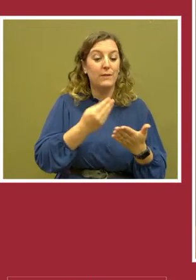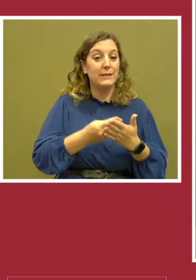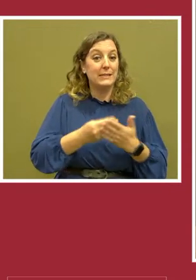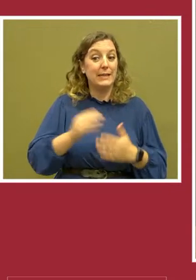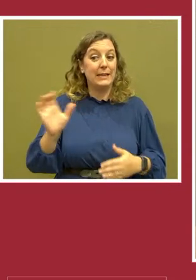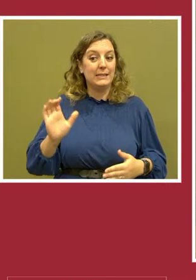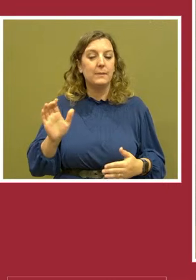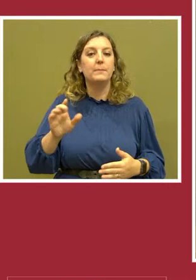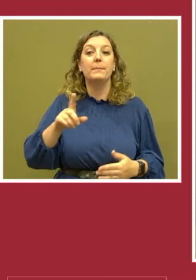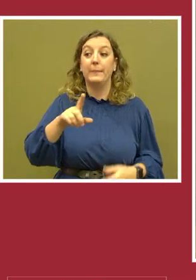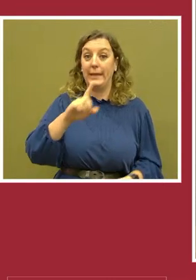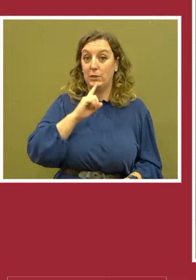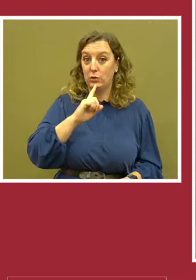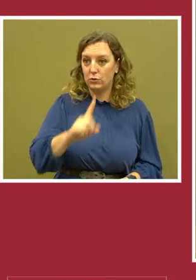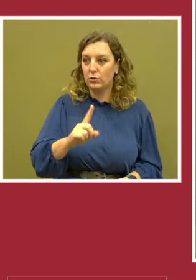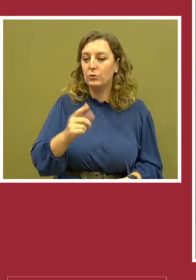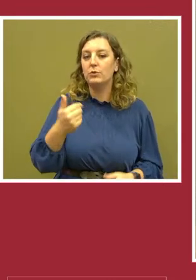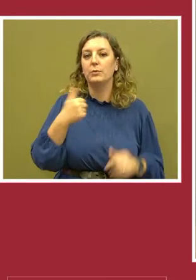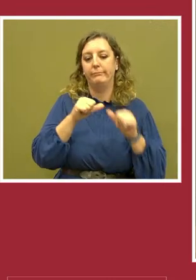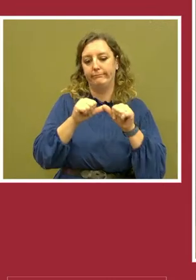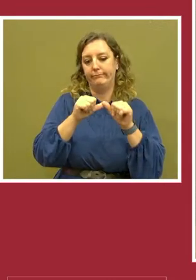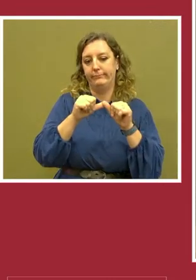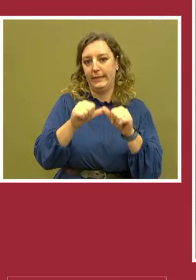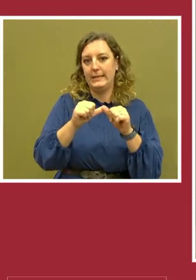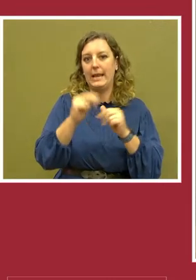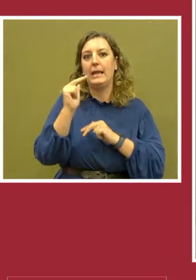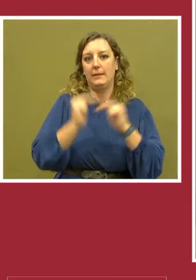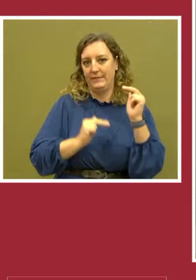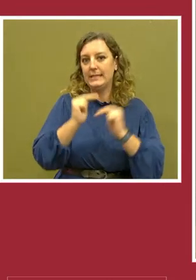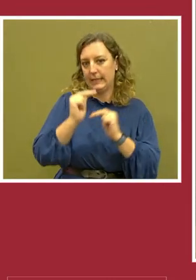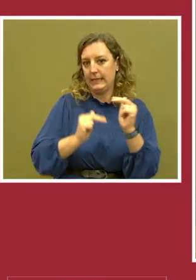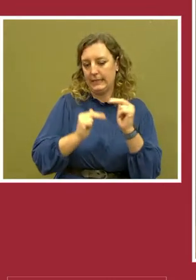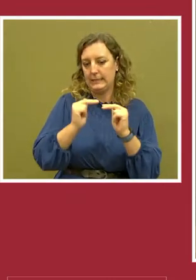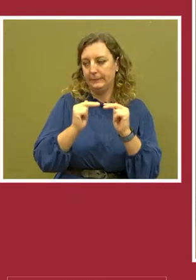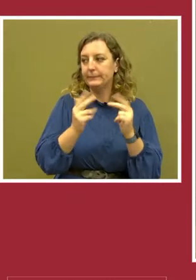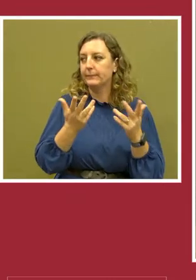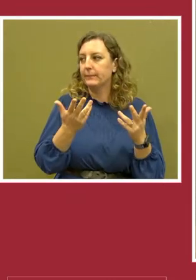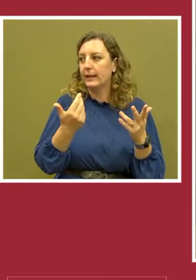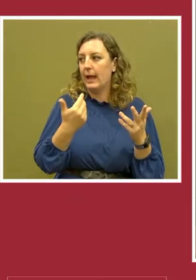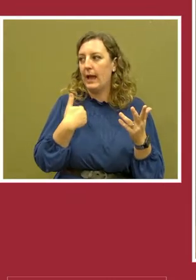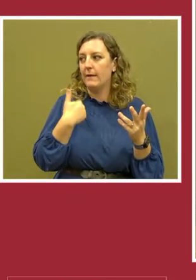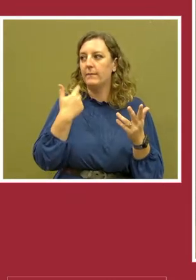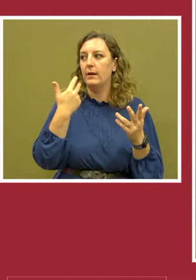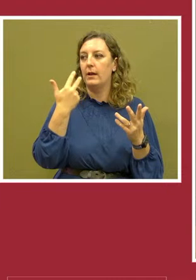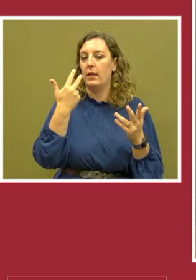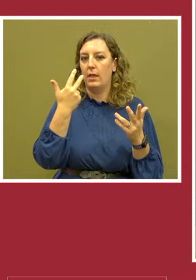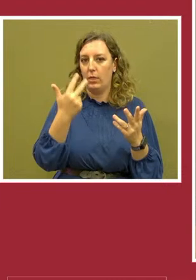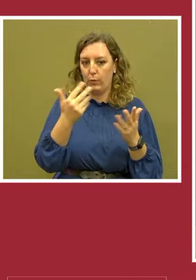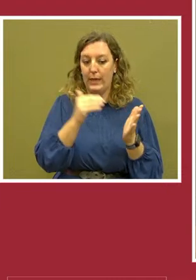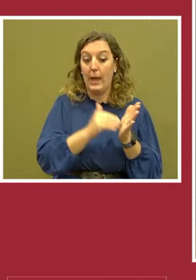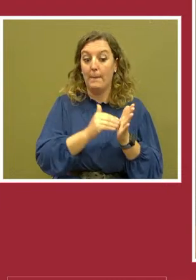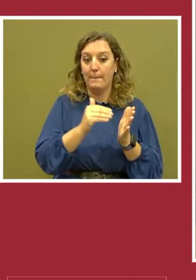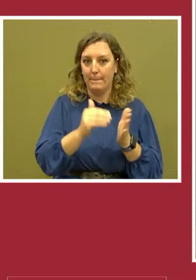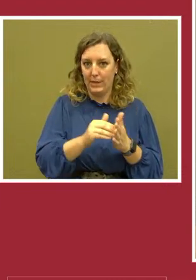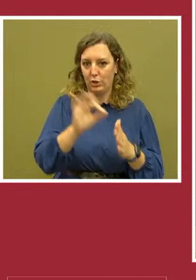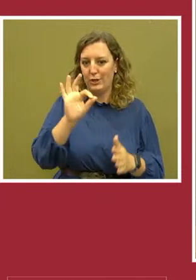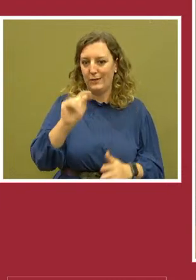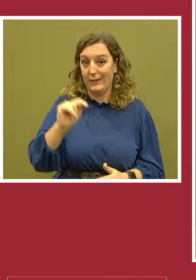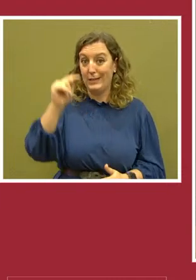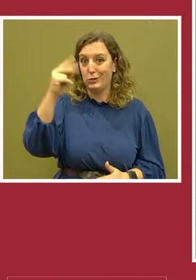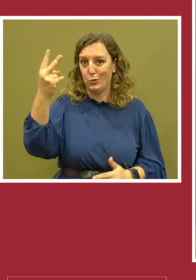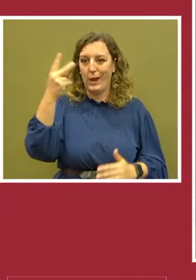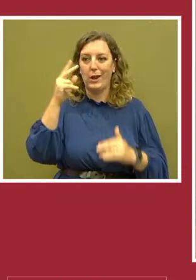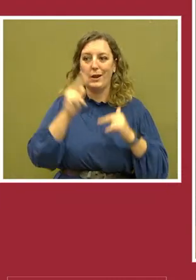conservative is making sure that you maintain your facilities. We have 3 million square feet of